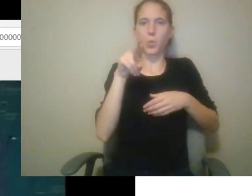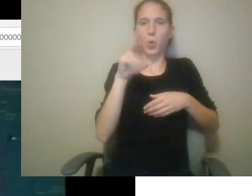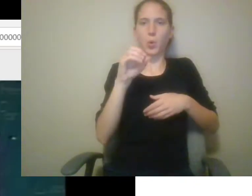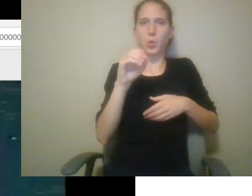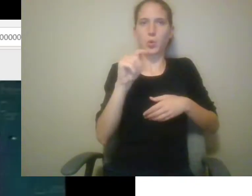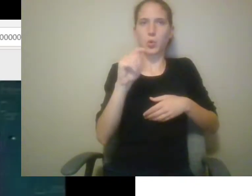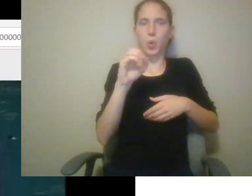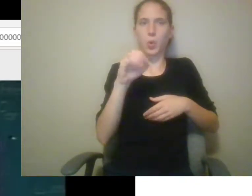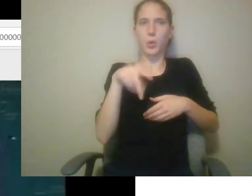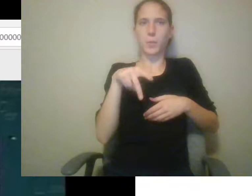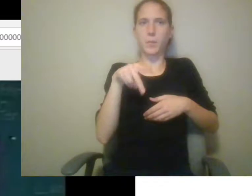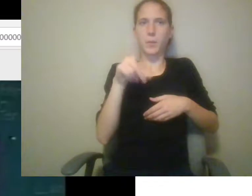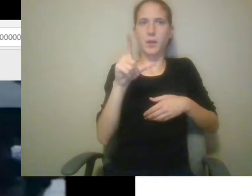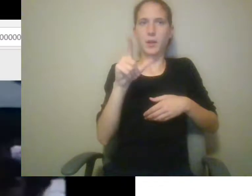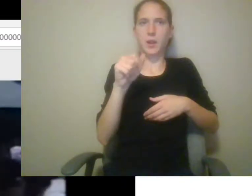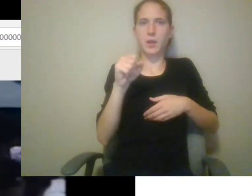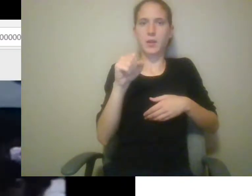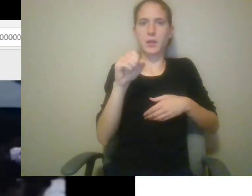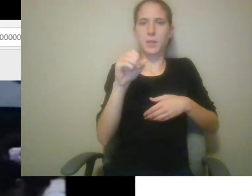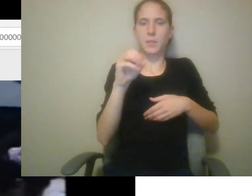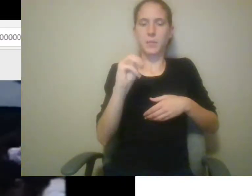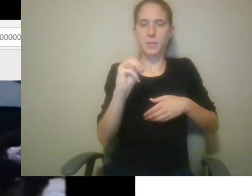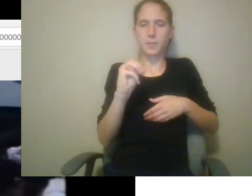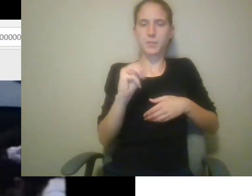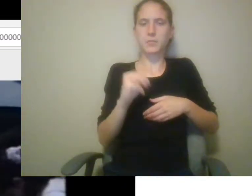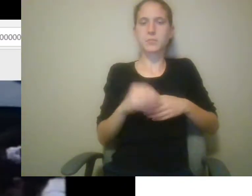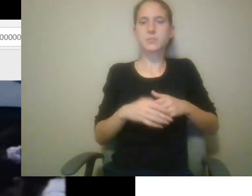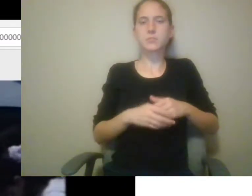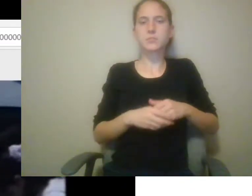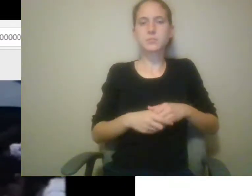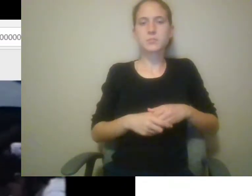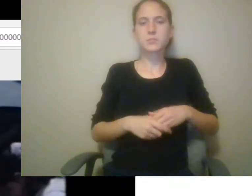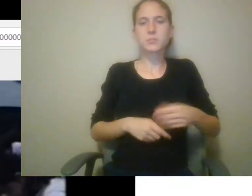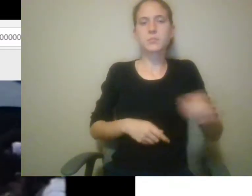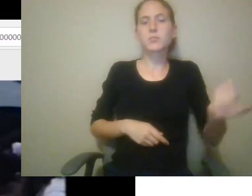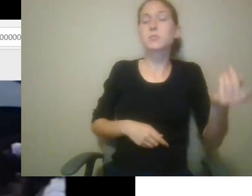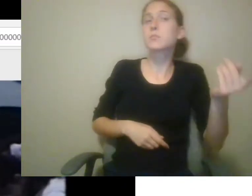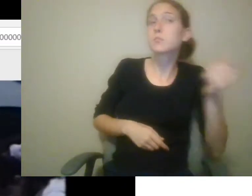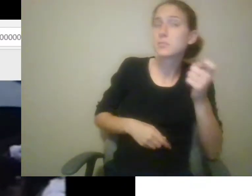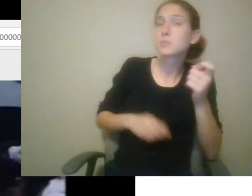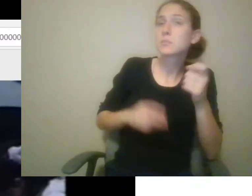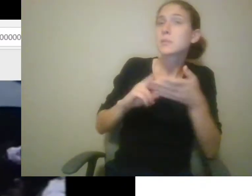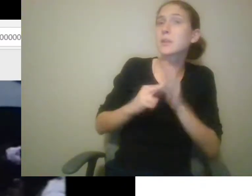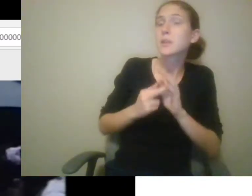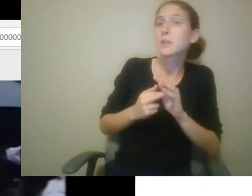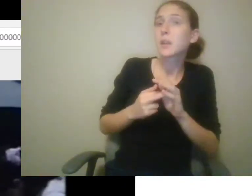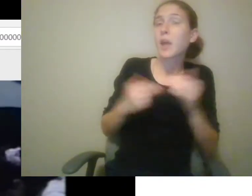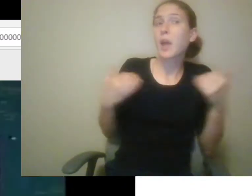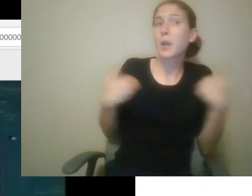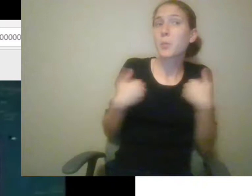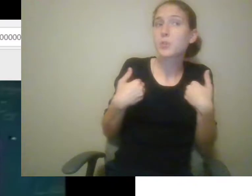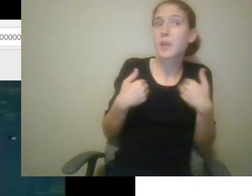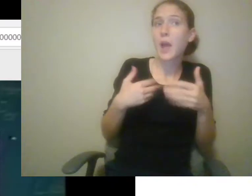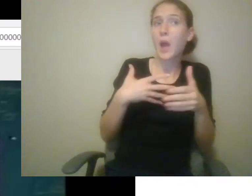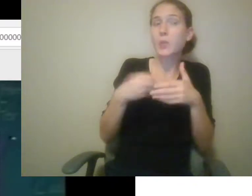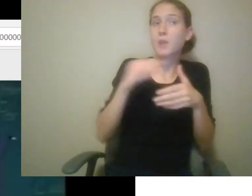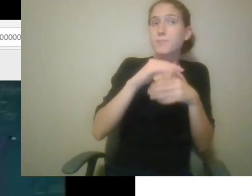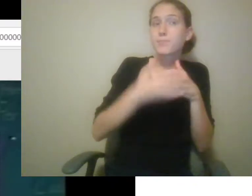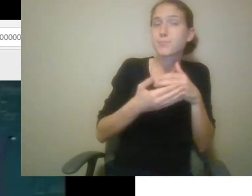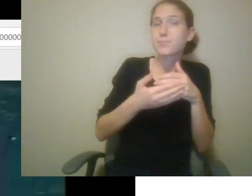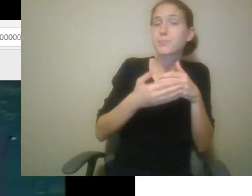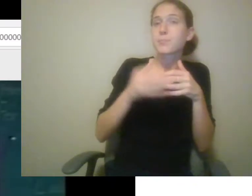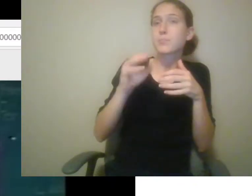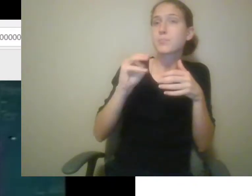in an animal, Yes. the outer most layer of the cell membrane instead of cell wall. Right. And in plants, you have the